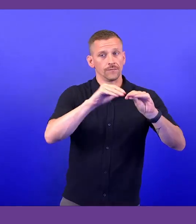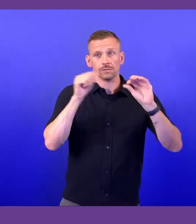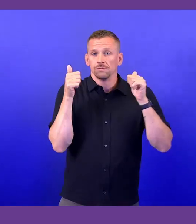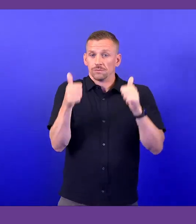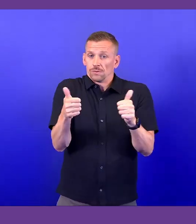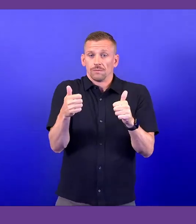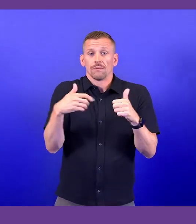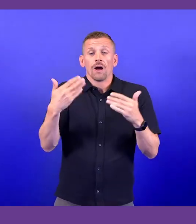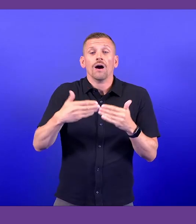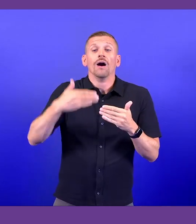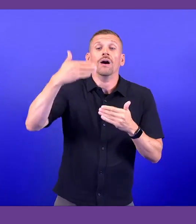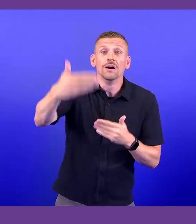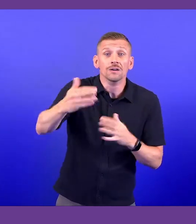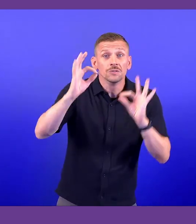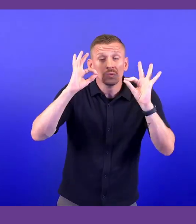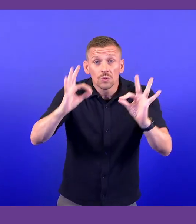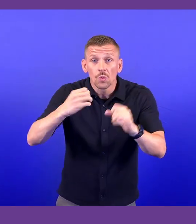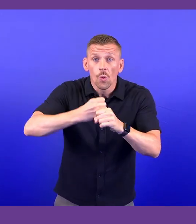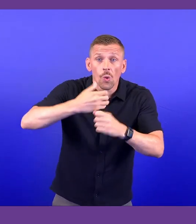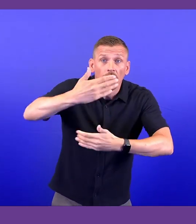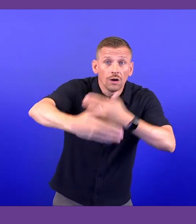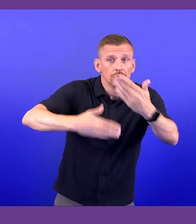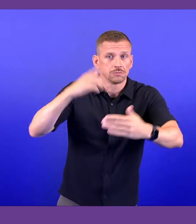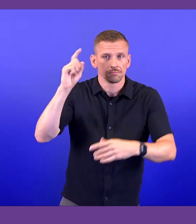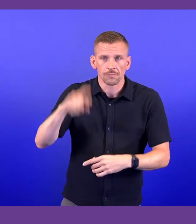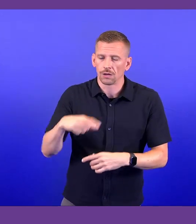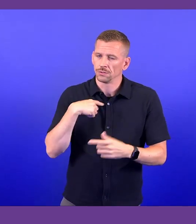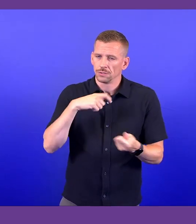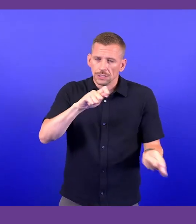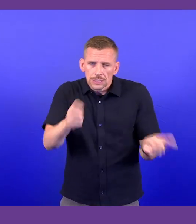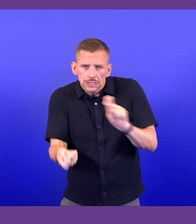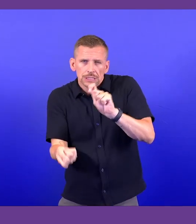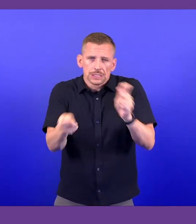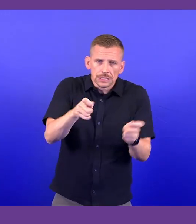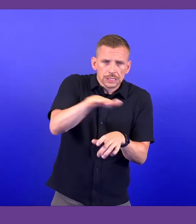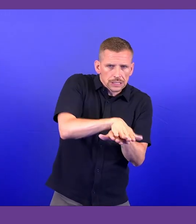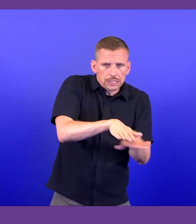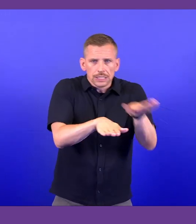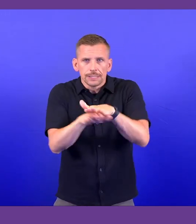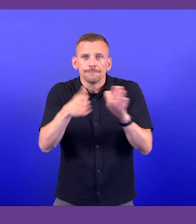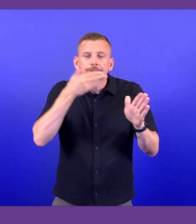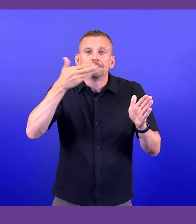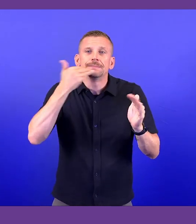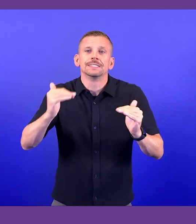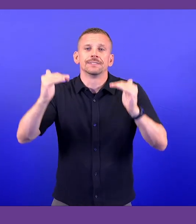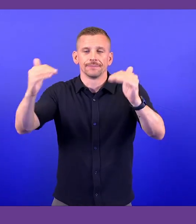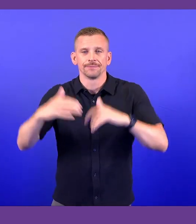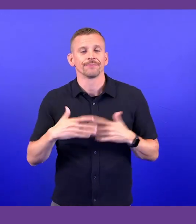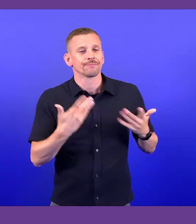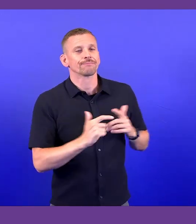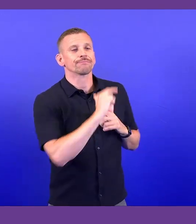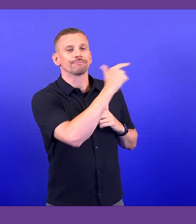big challenges. Soufiane, let me turn to you. What do you see from your point of view as the biggest challenges?